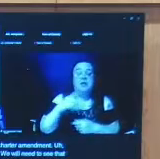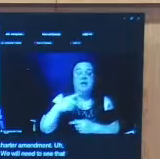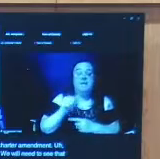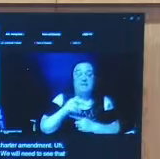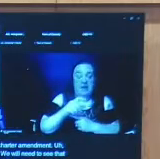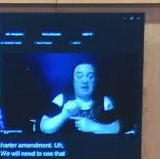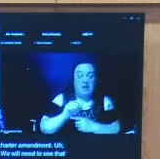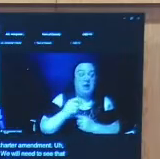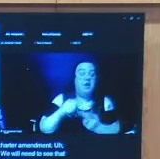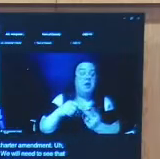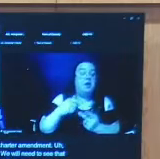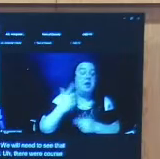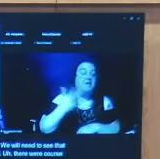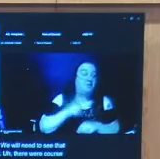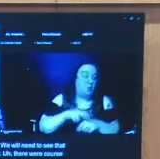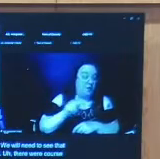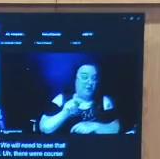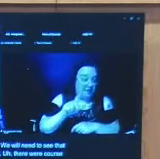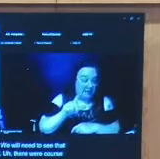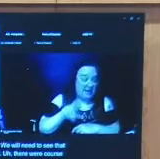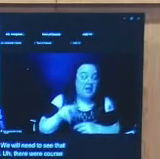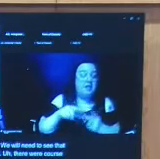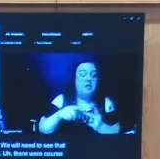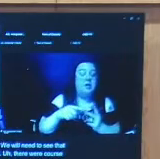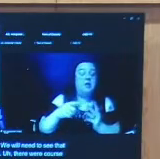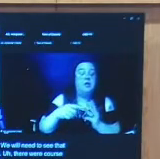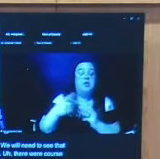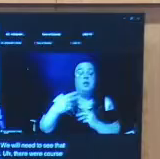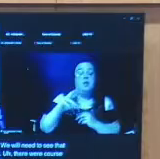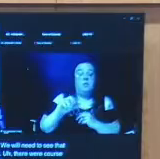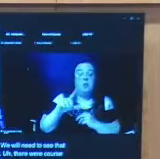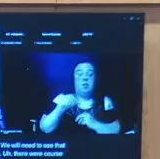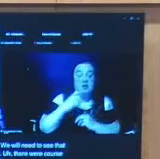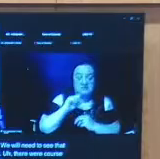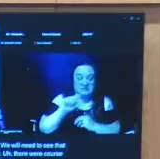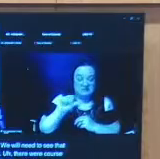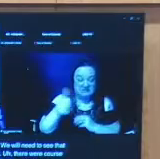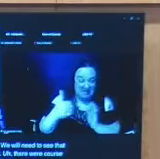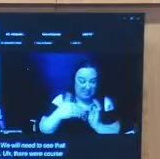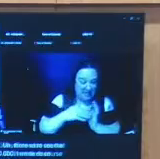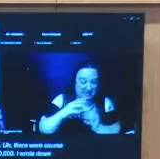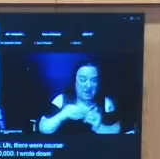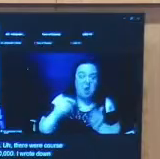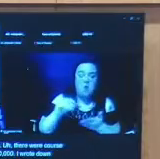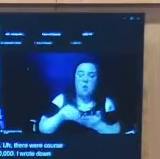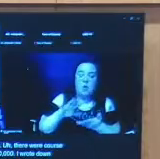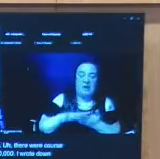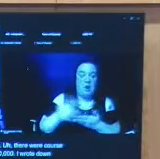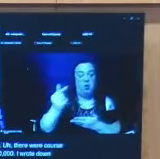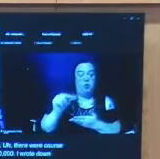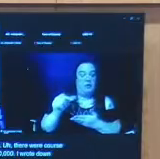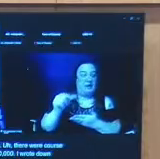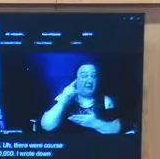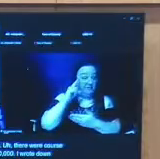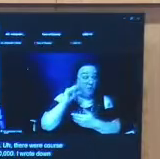Course Keller, the Prologis, $10,000. I wrote down Green Forever.